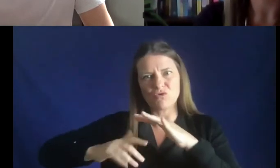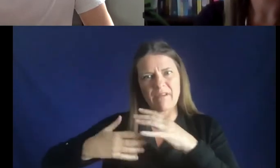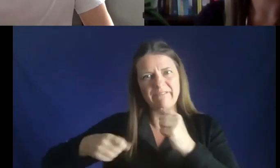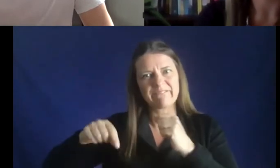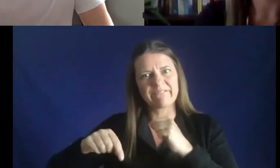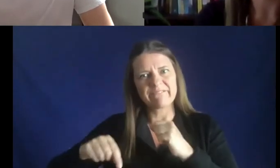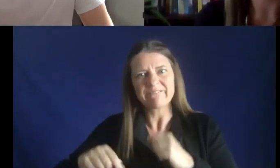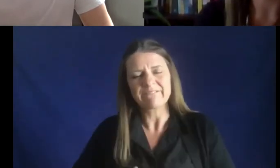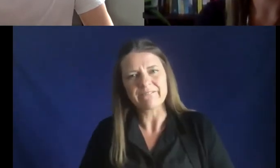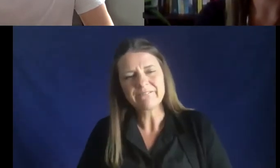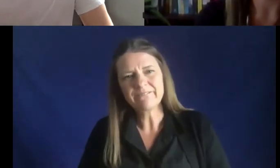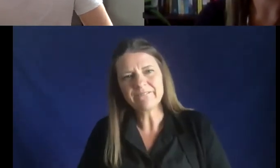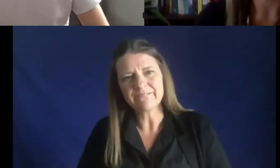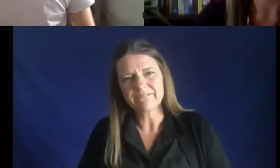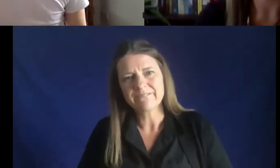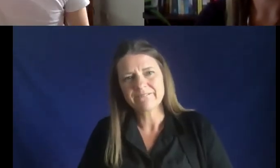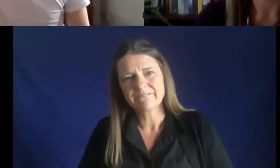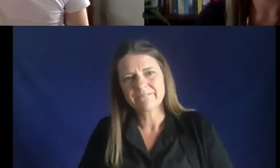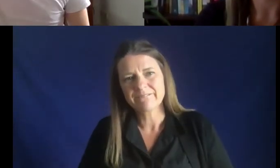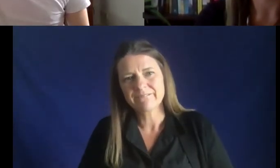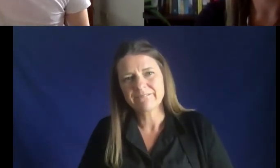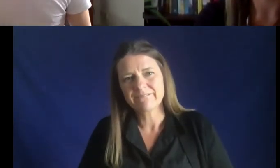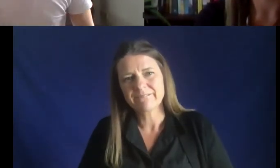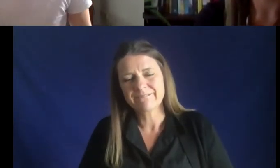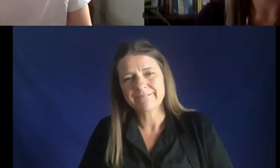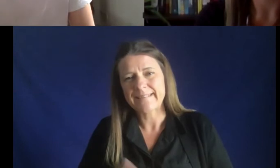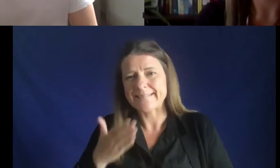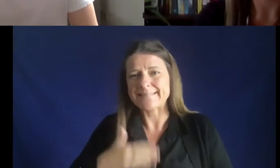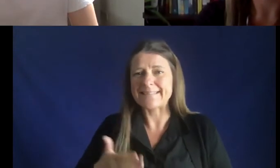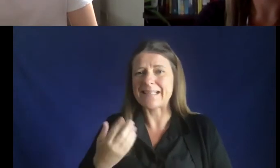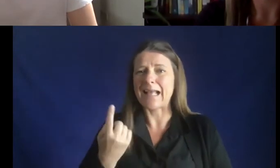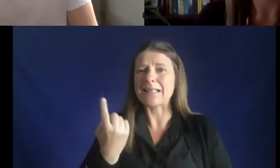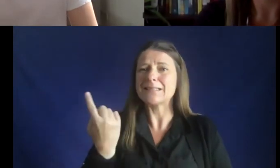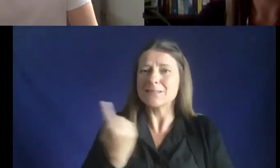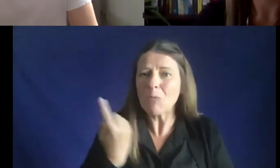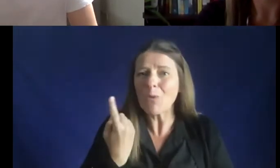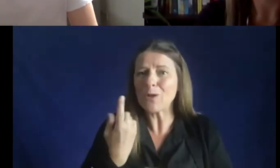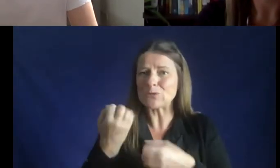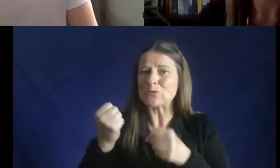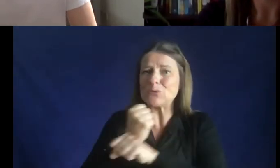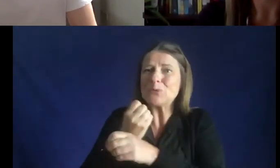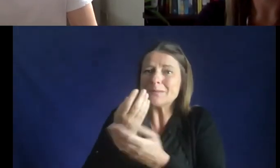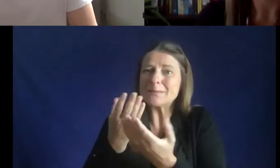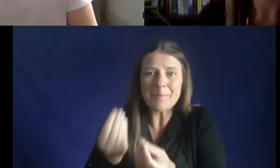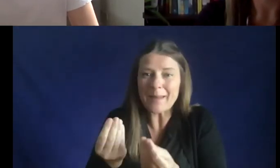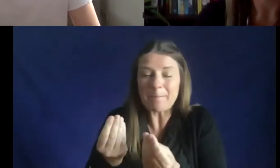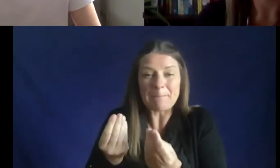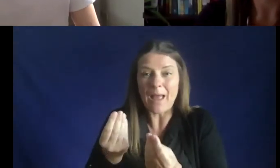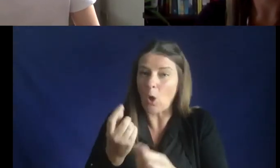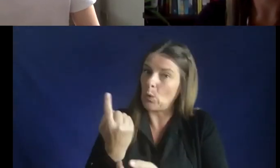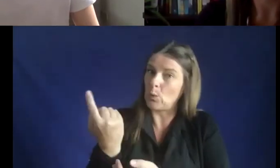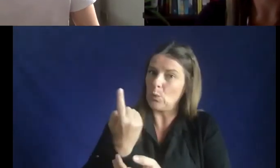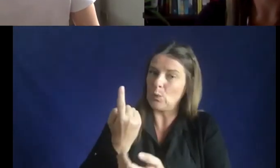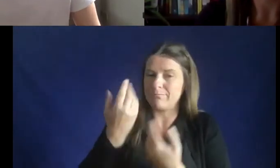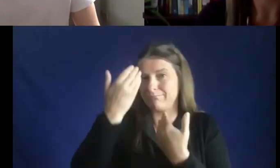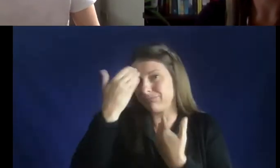That yeah, it needs someone to do something about it, and I don't know who that person is, or maybe it's